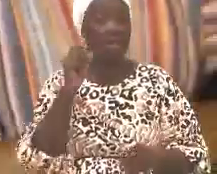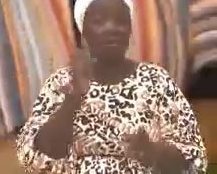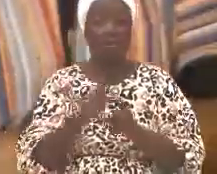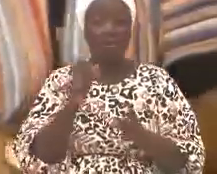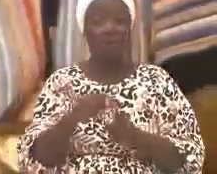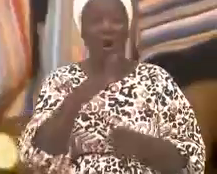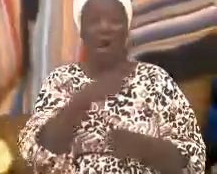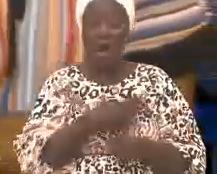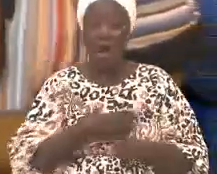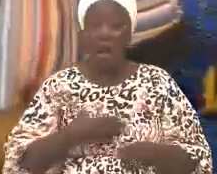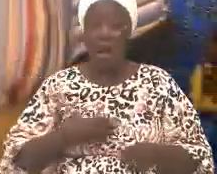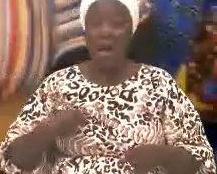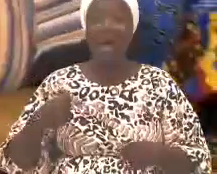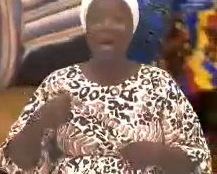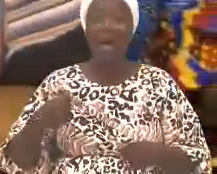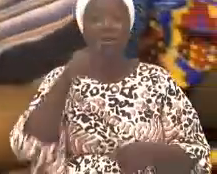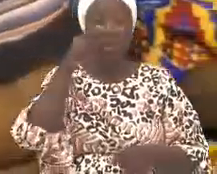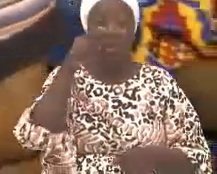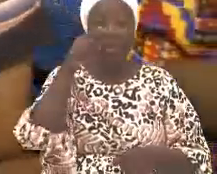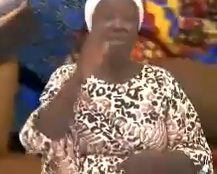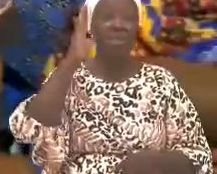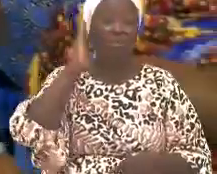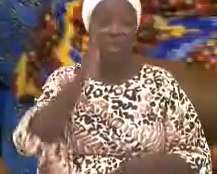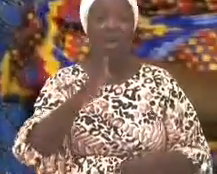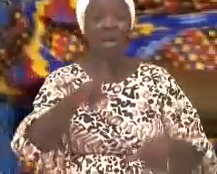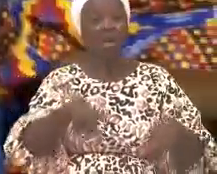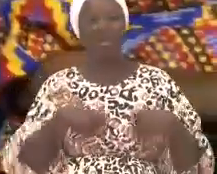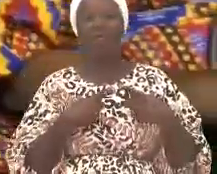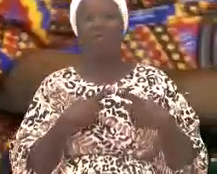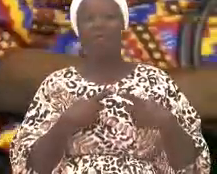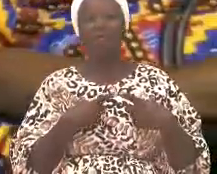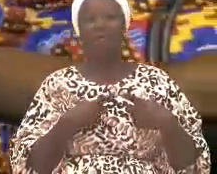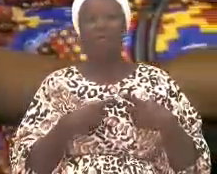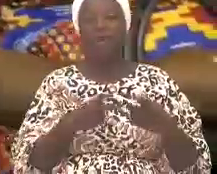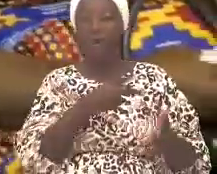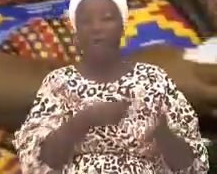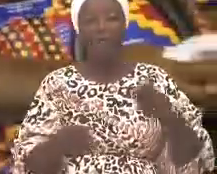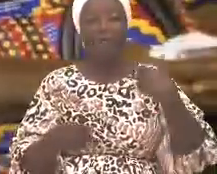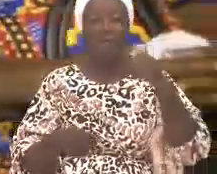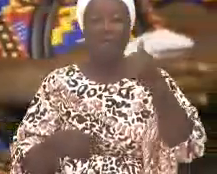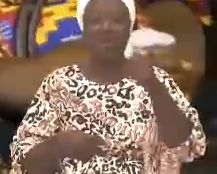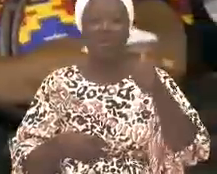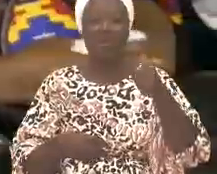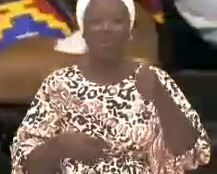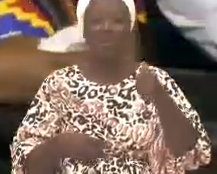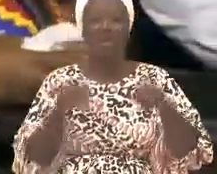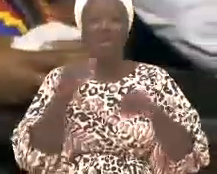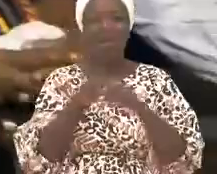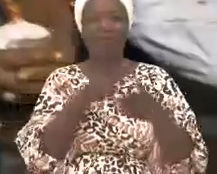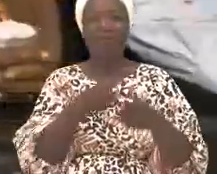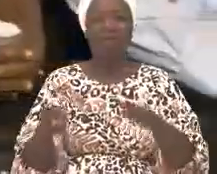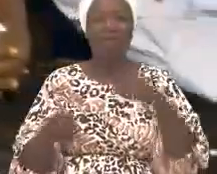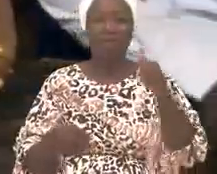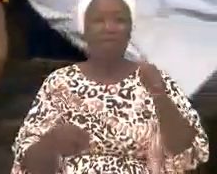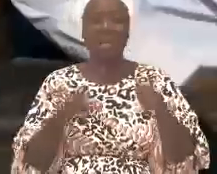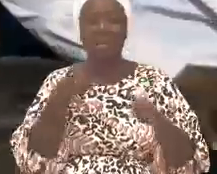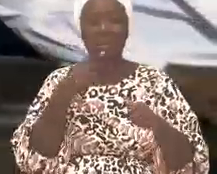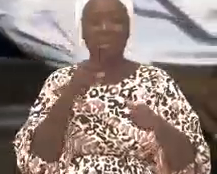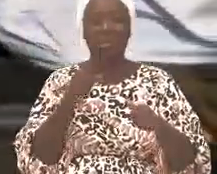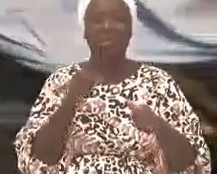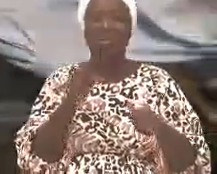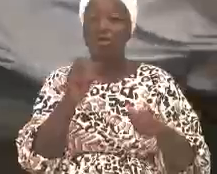ye shall live. Look at verse 10. In verse 10, it says, so